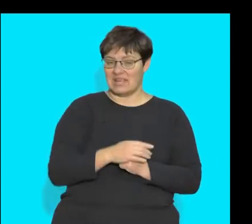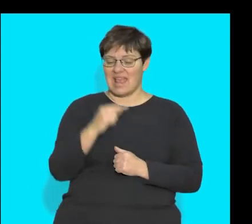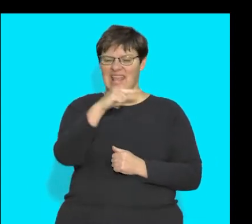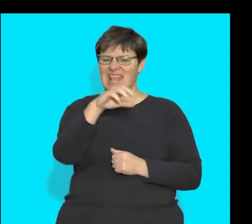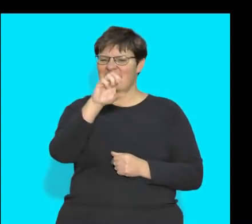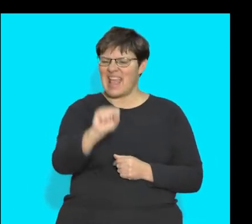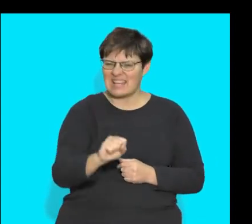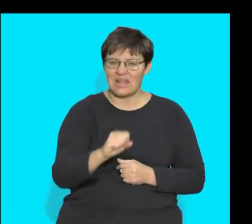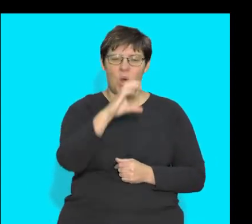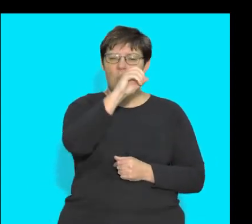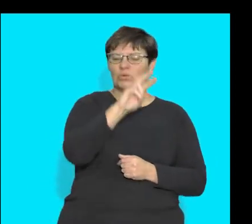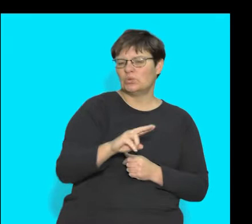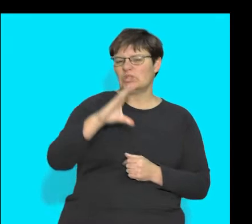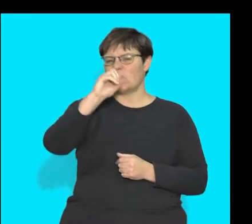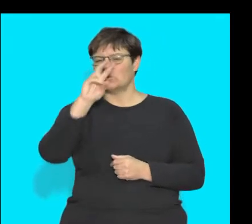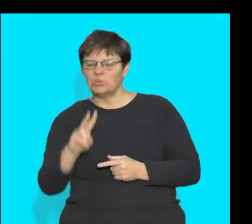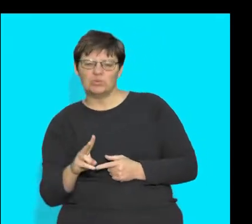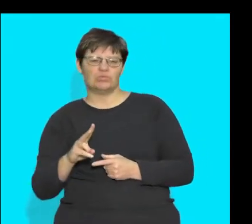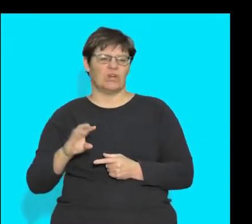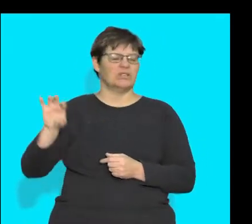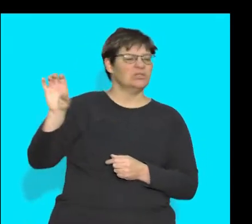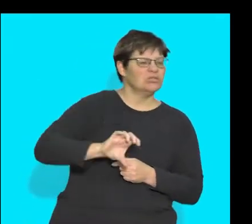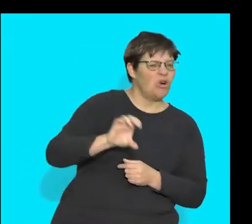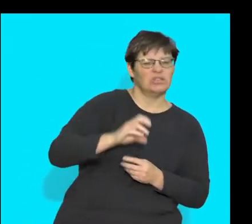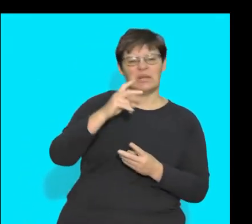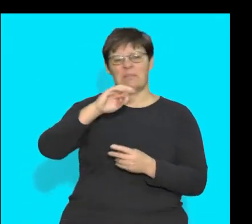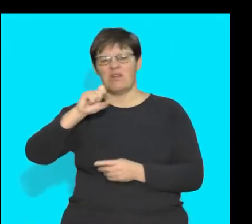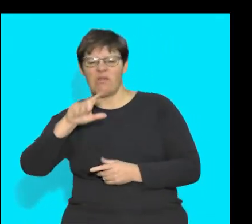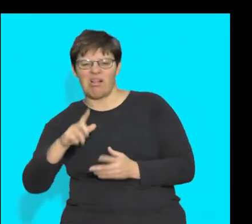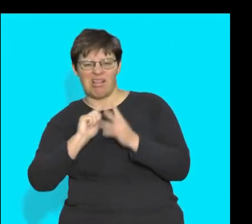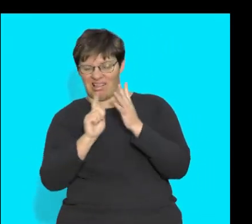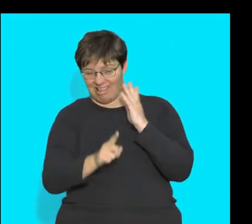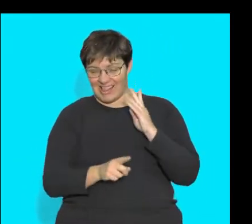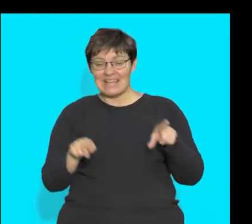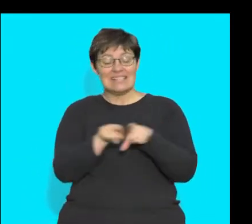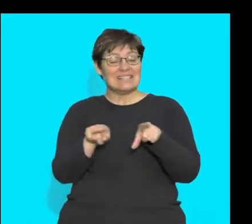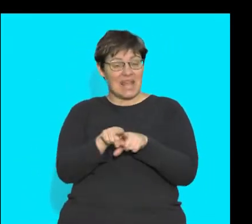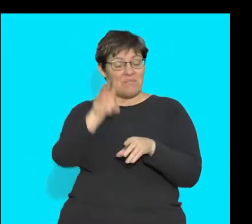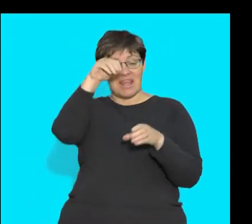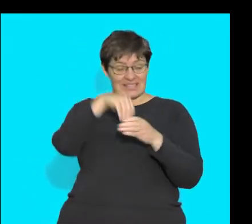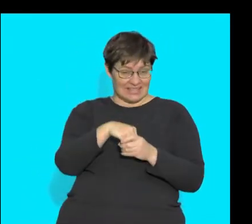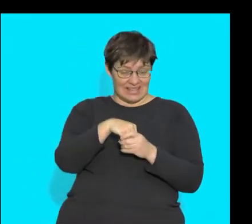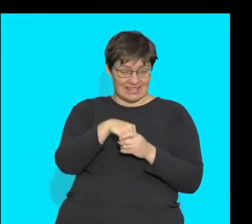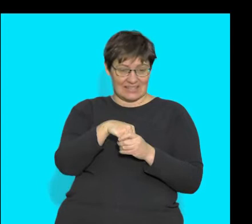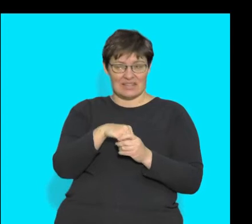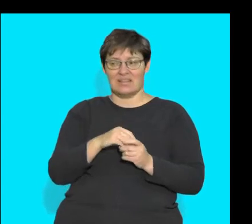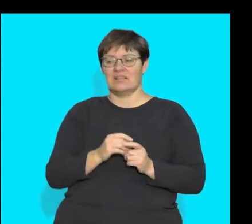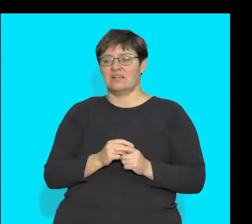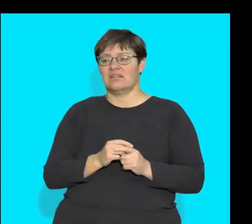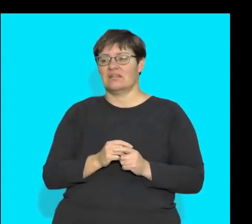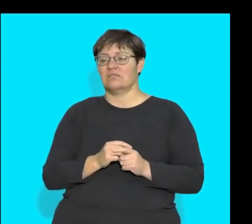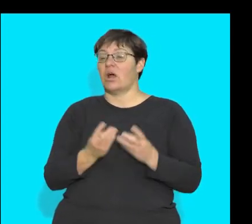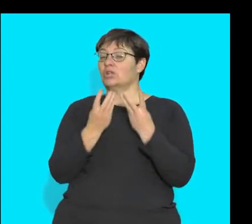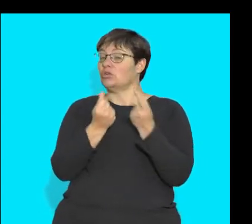find gases and all our mineral salts. Now, also in the cytoplasm, not necessarily,